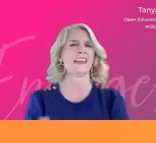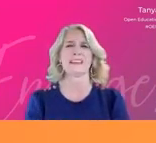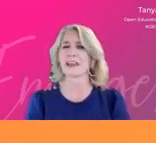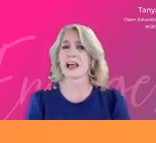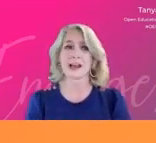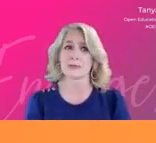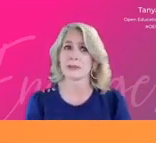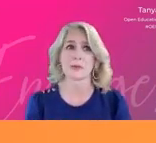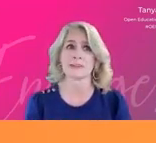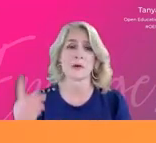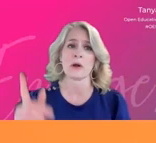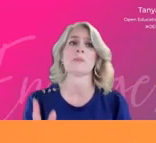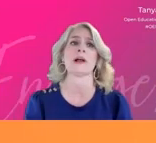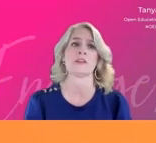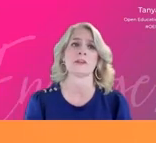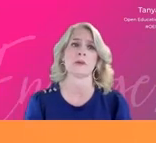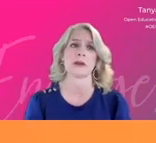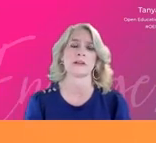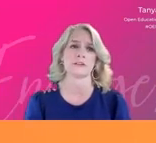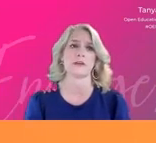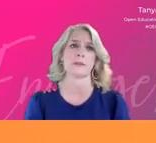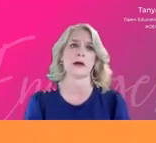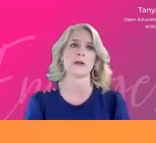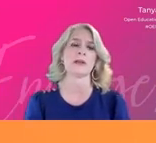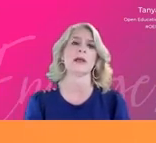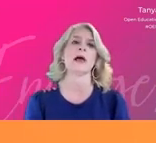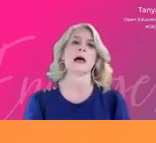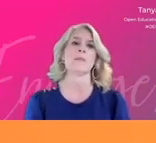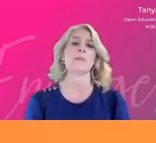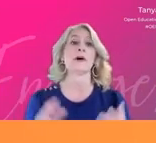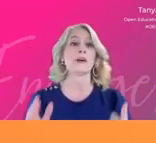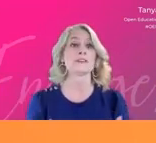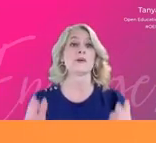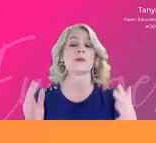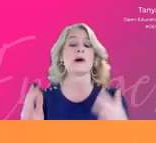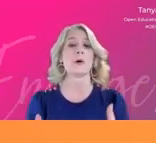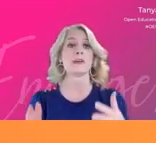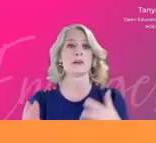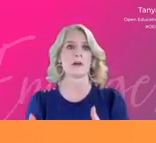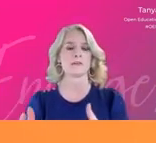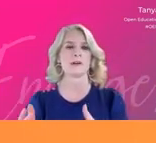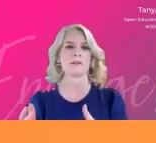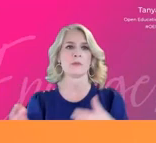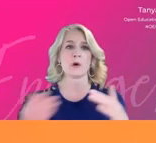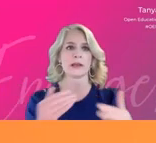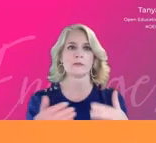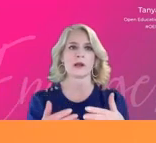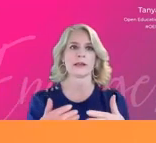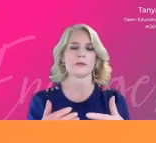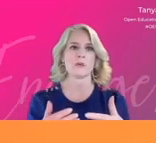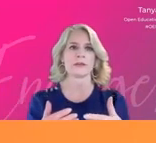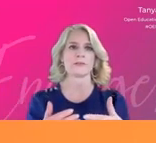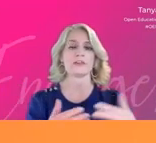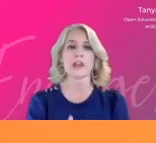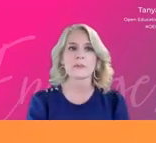DEI, that I don't think we saw one project we were concerned about. But also we always offered the